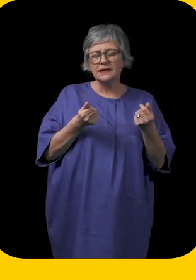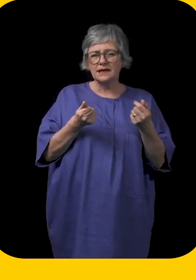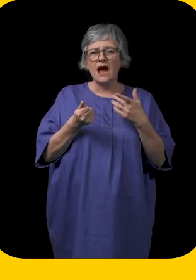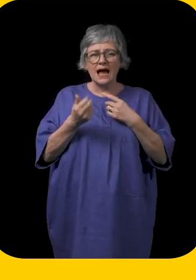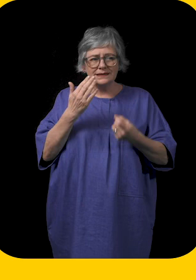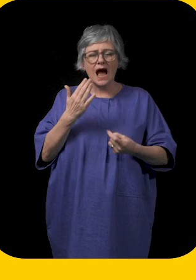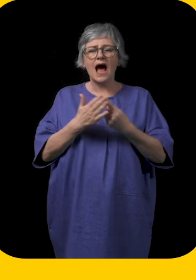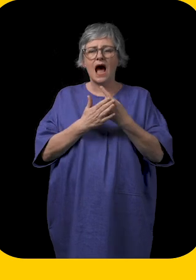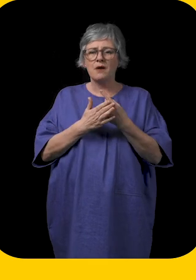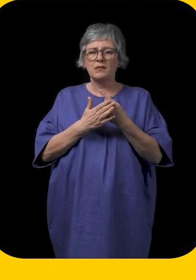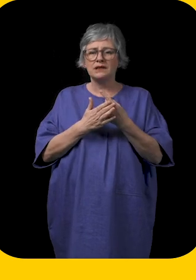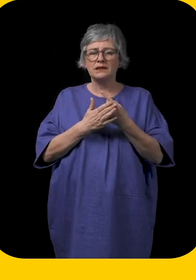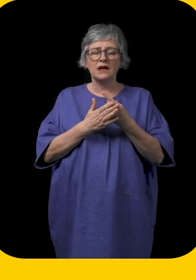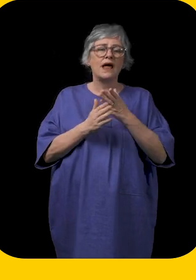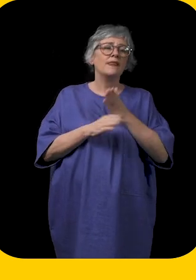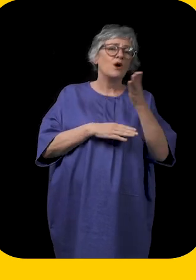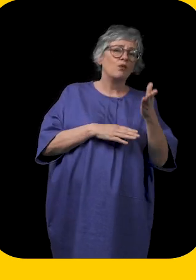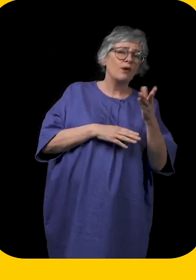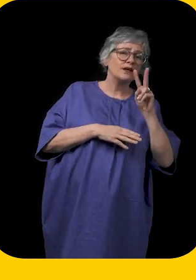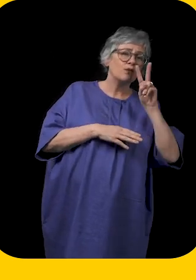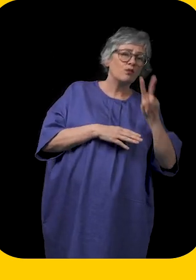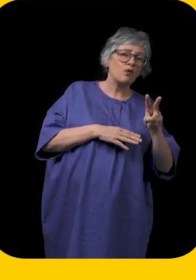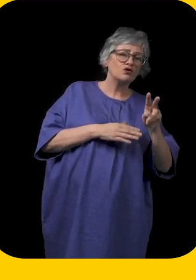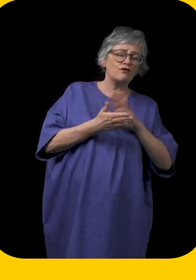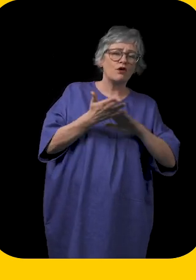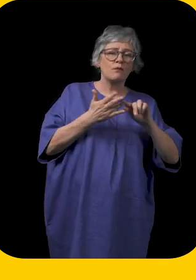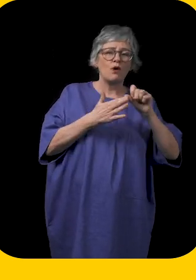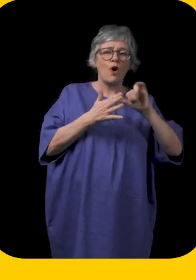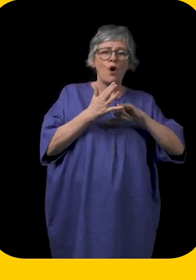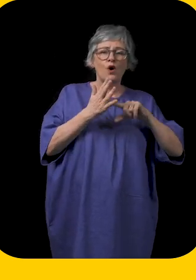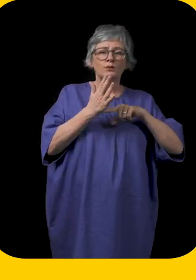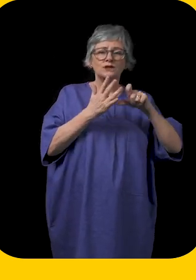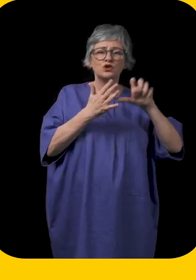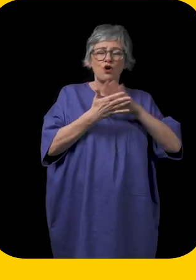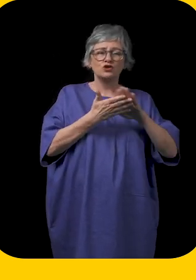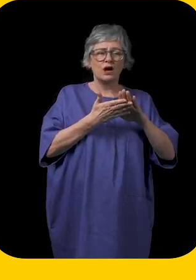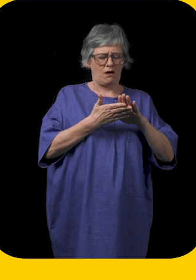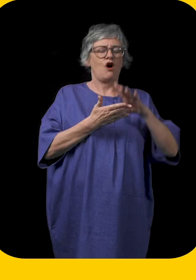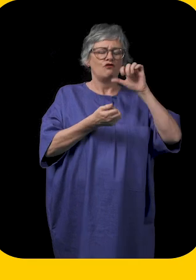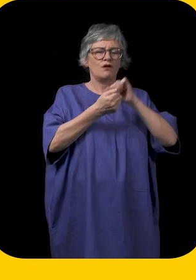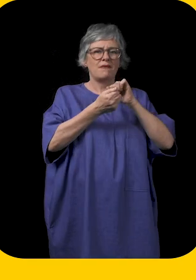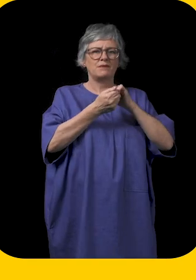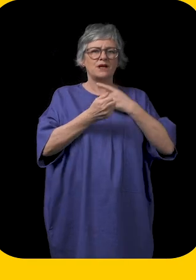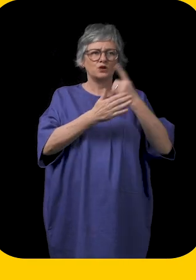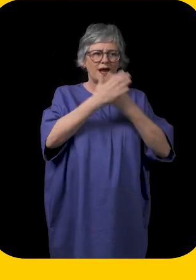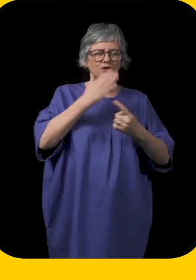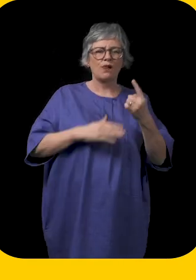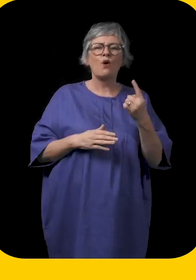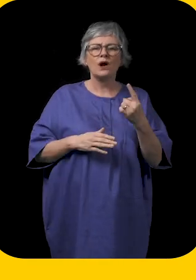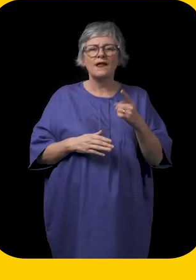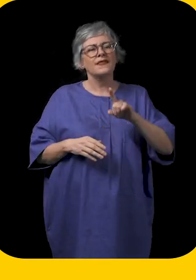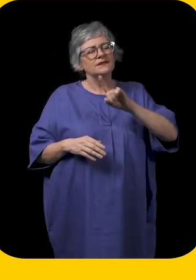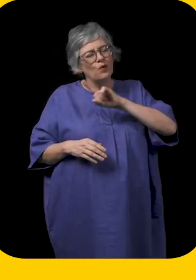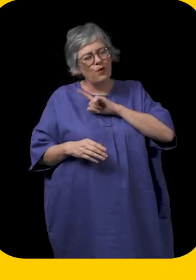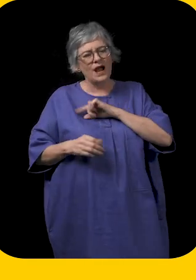that something had happened, and then they went and watched my poem Hopscotch, and they were like, and then I suddenly remembered I was less alone, and it was just like,